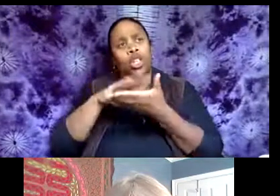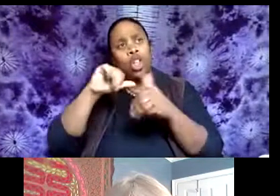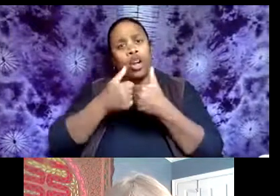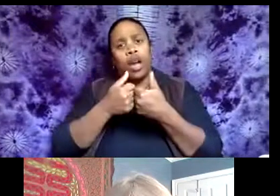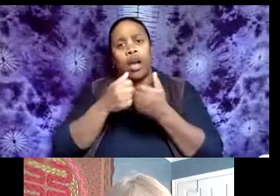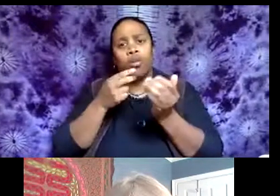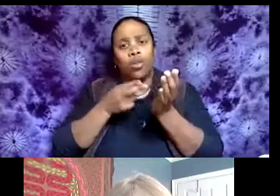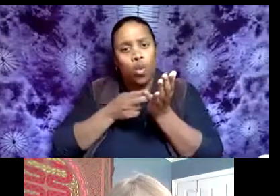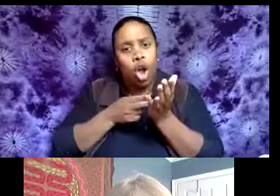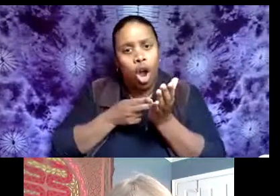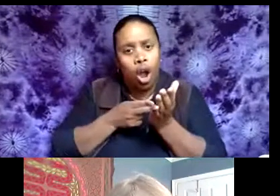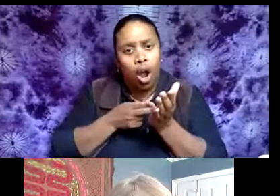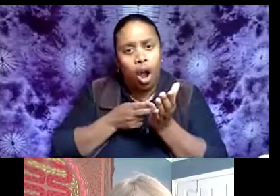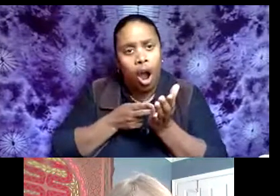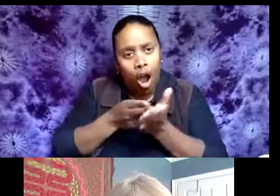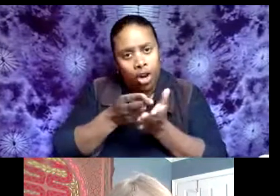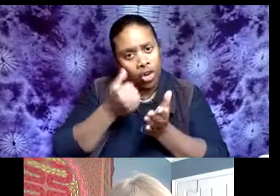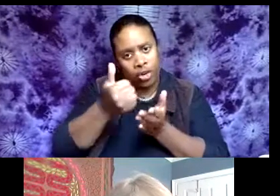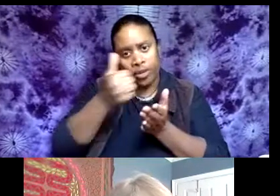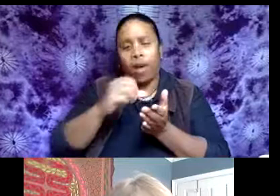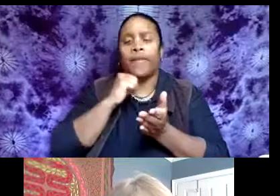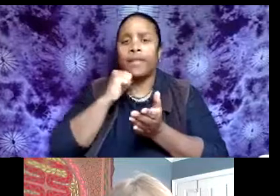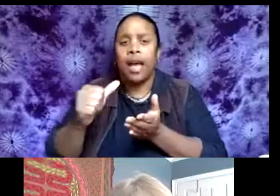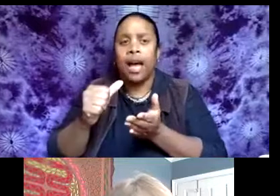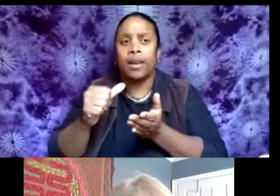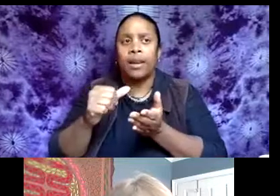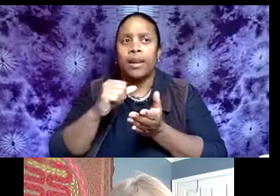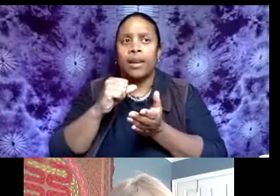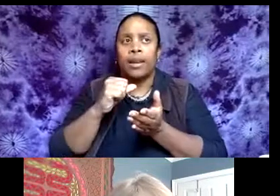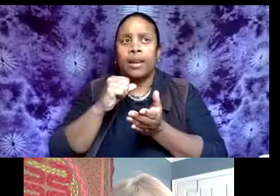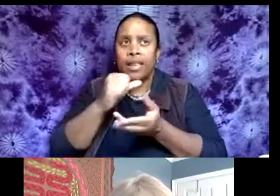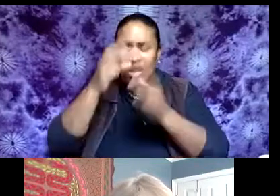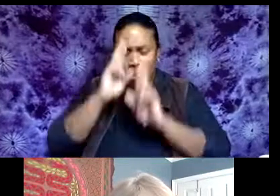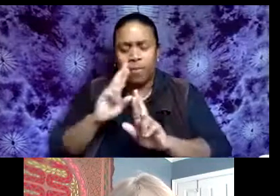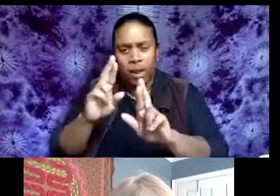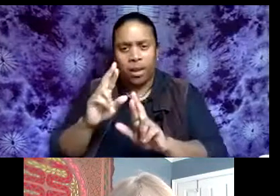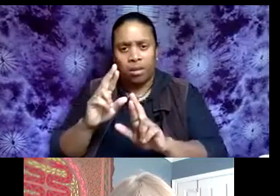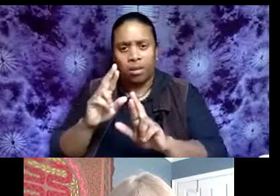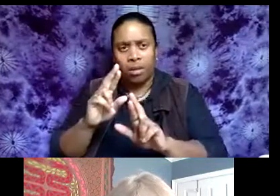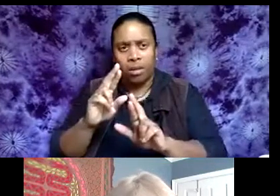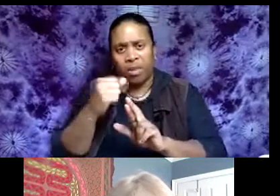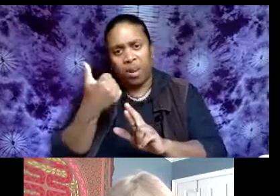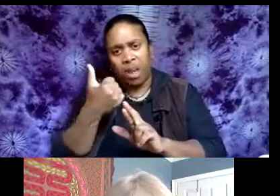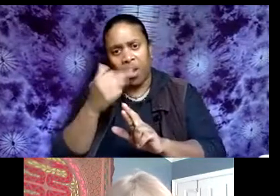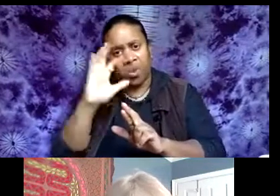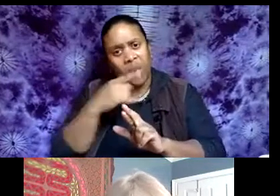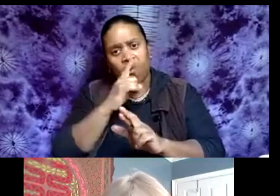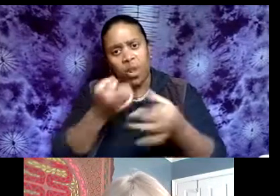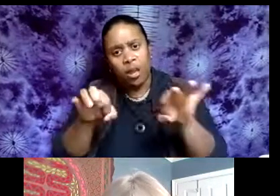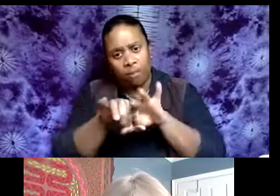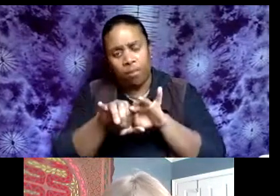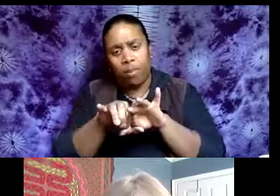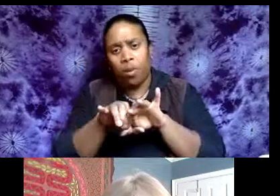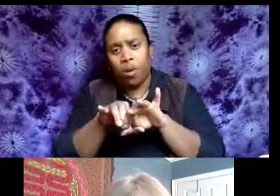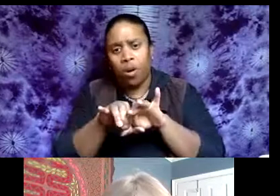is not disrespecting somebody else. So that is a very key thing. So for instance,